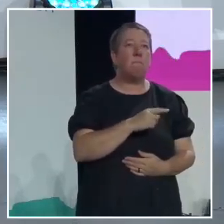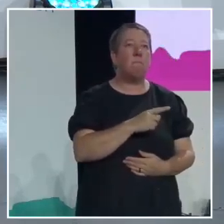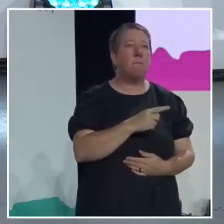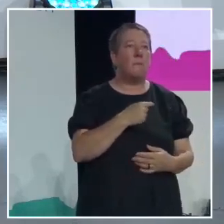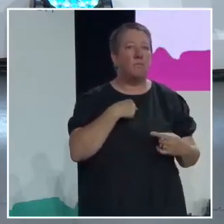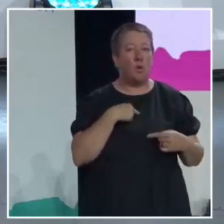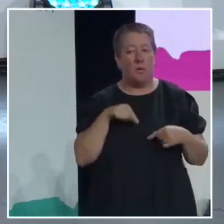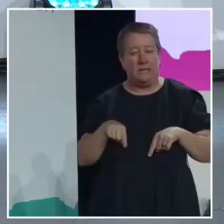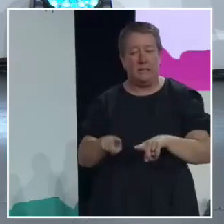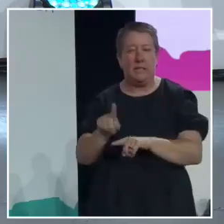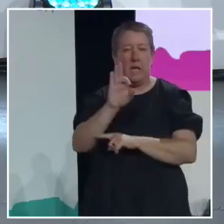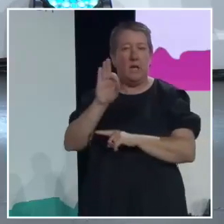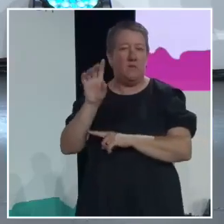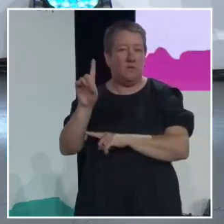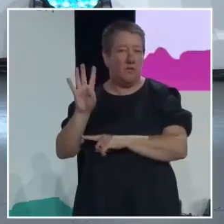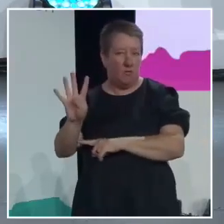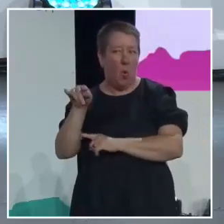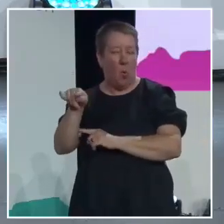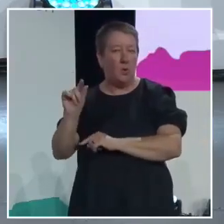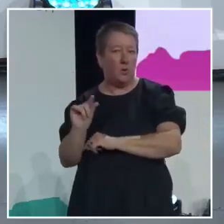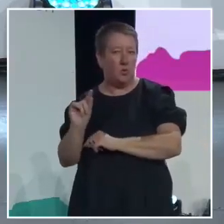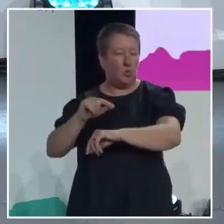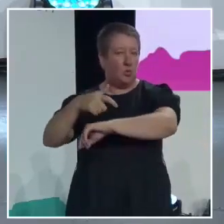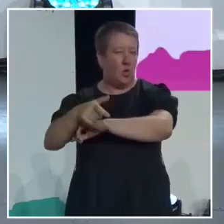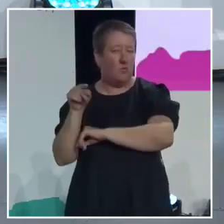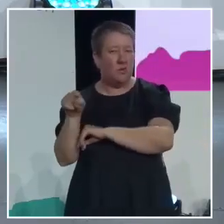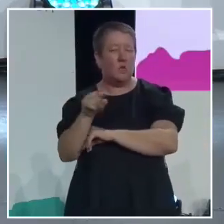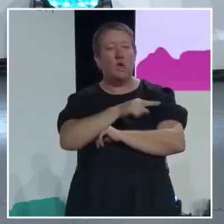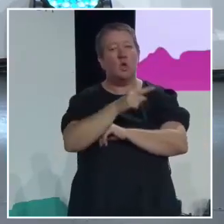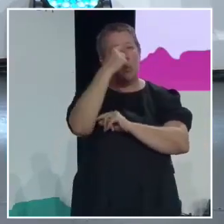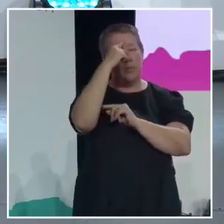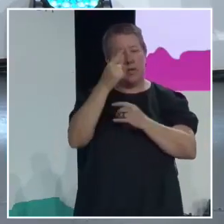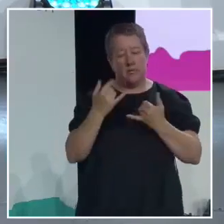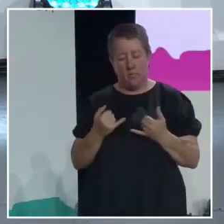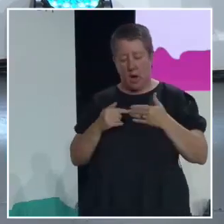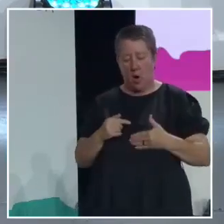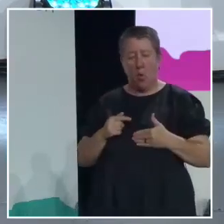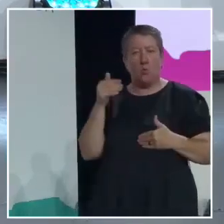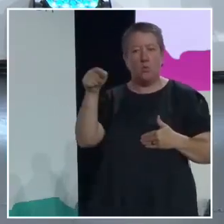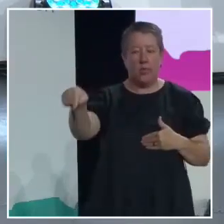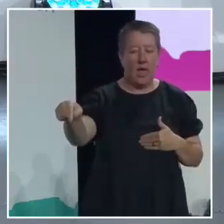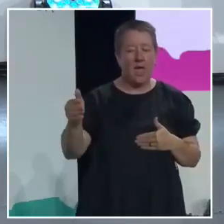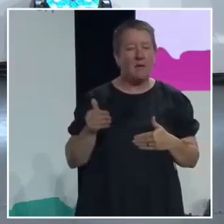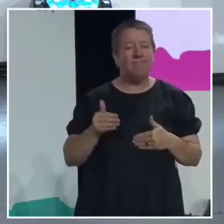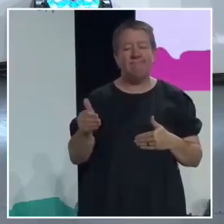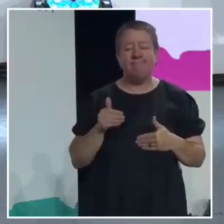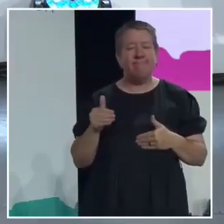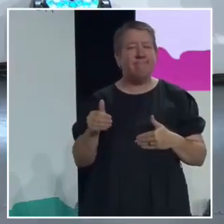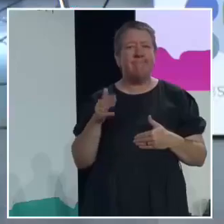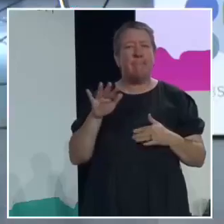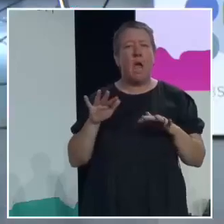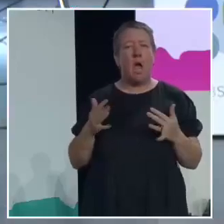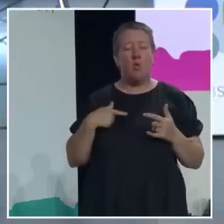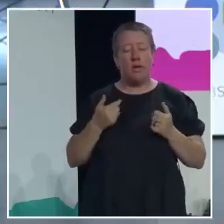to FFD4. What are the things that you think should be unlocked between now and FFD4 to improve the way the system